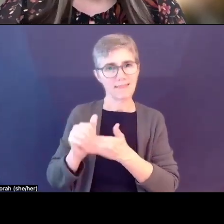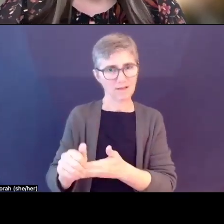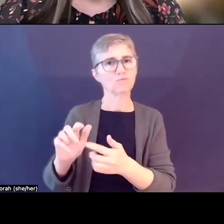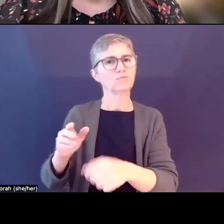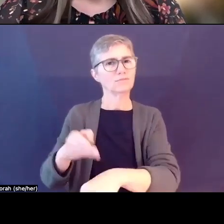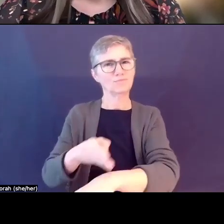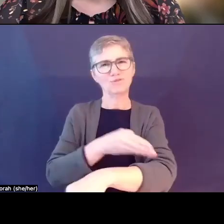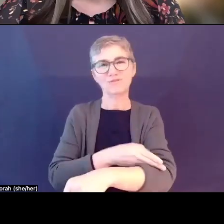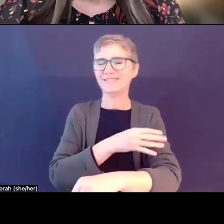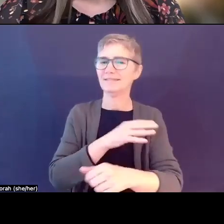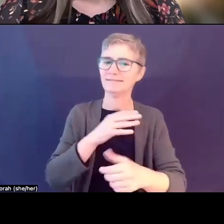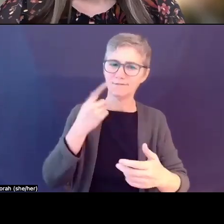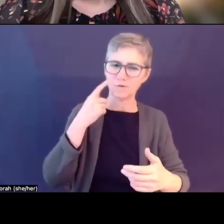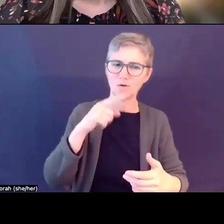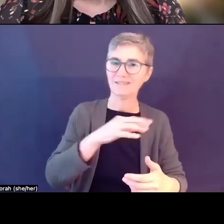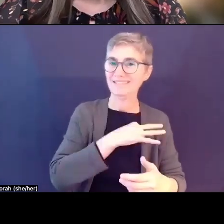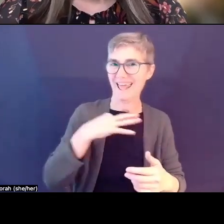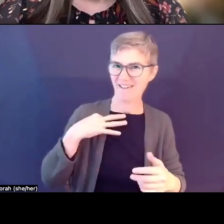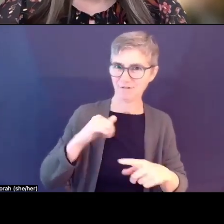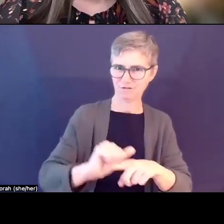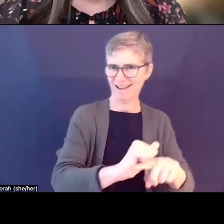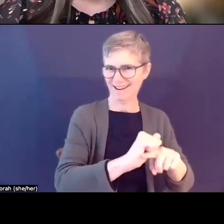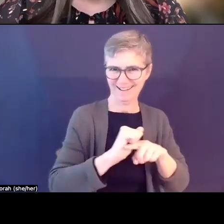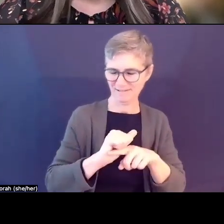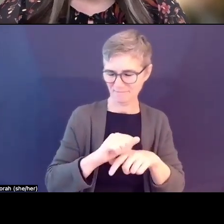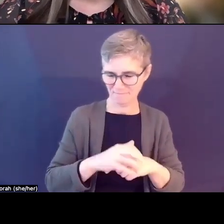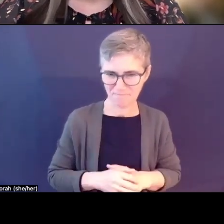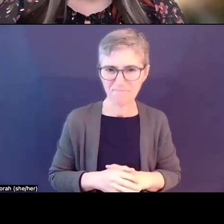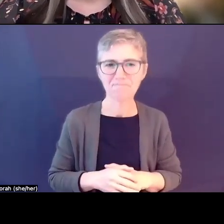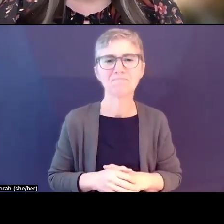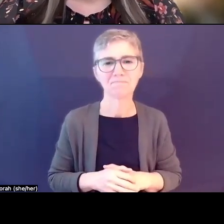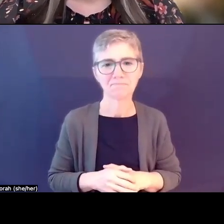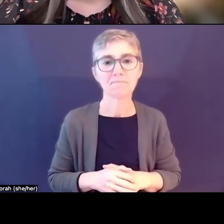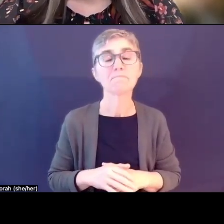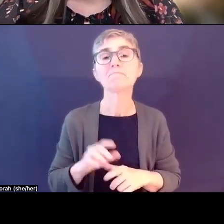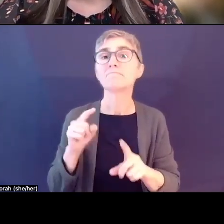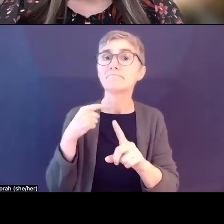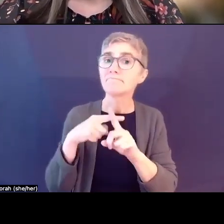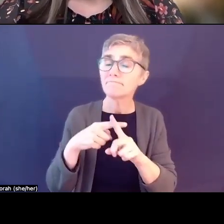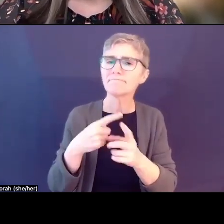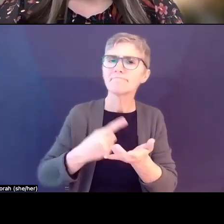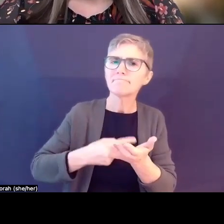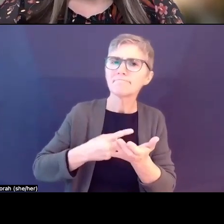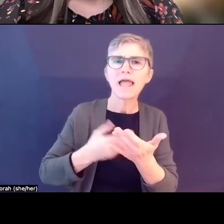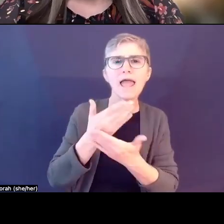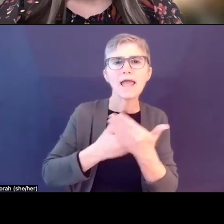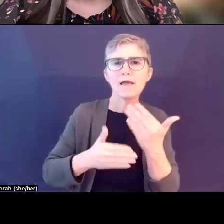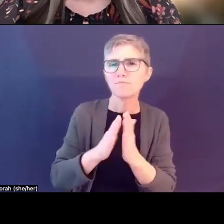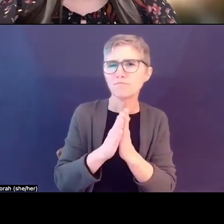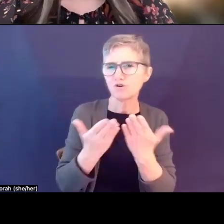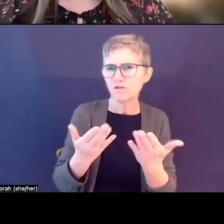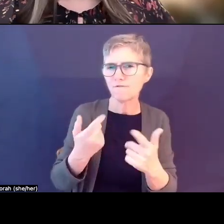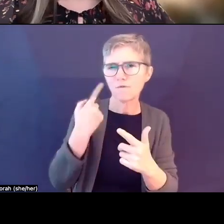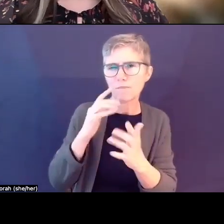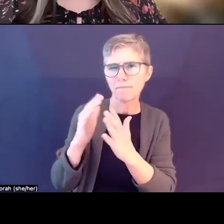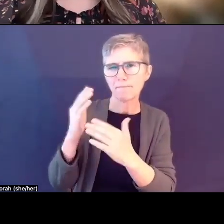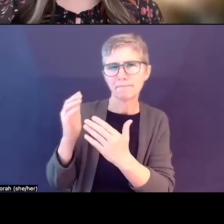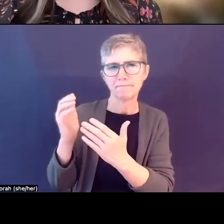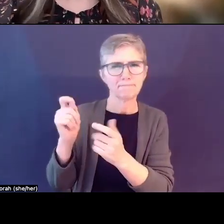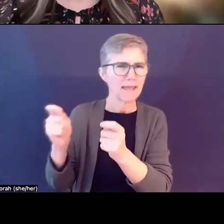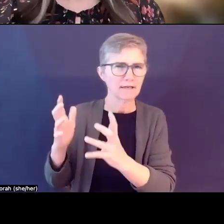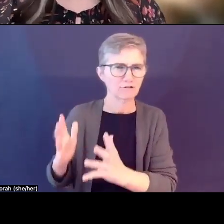training staff to use it. We also discussed support center handbooks where managers from across the centers